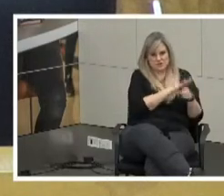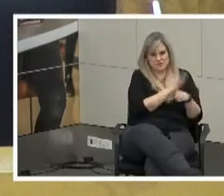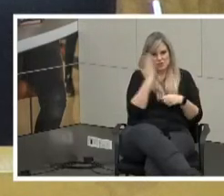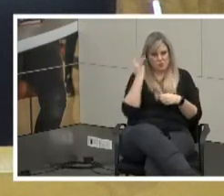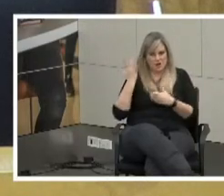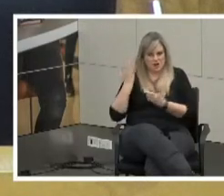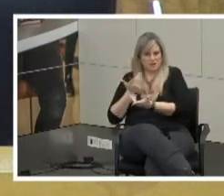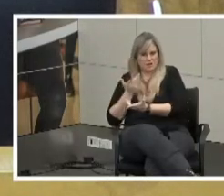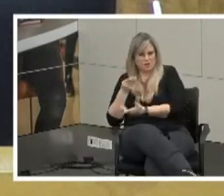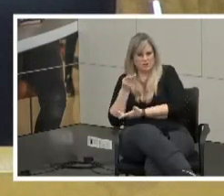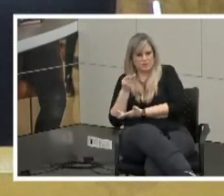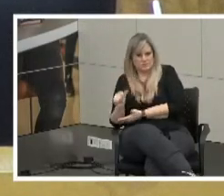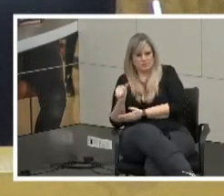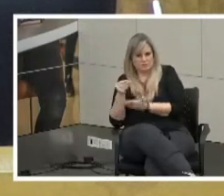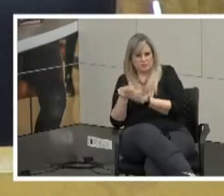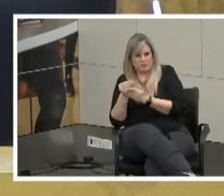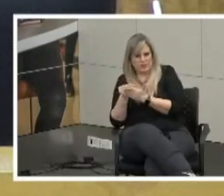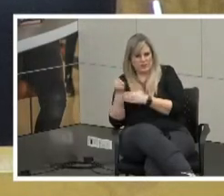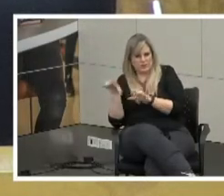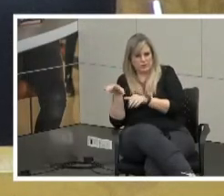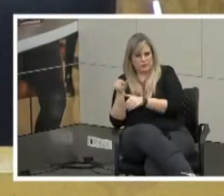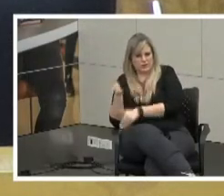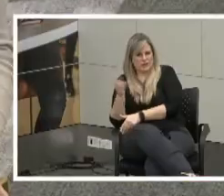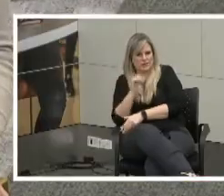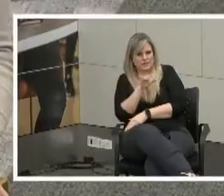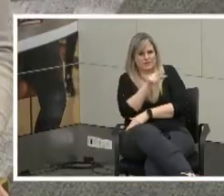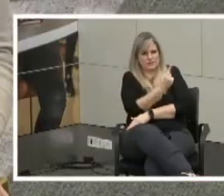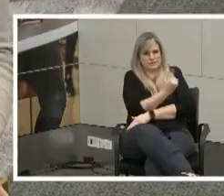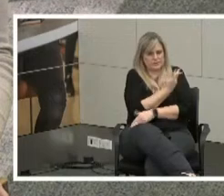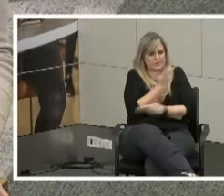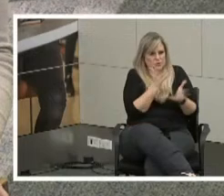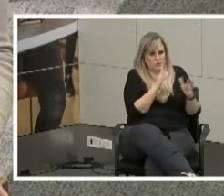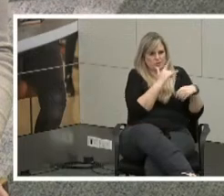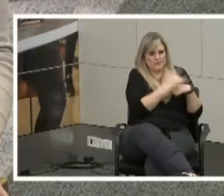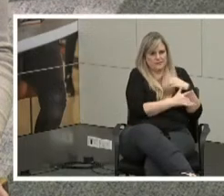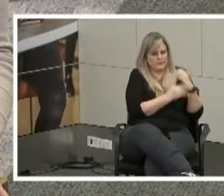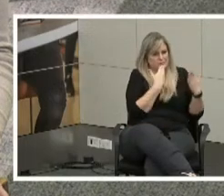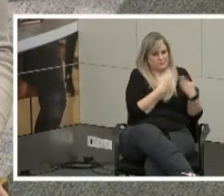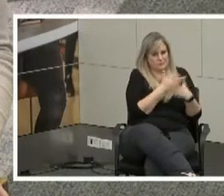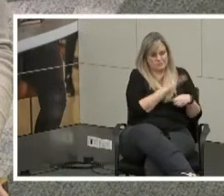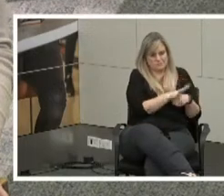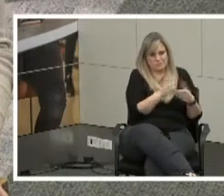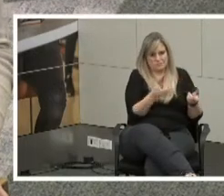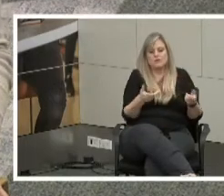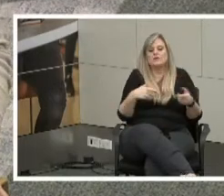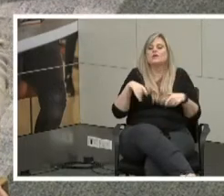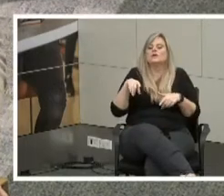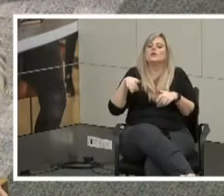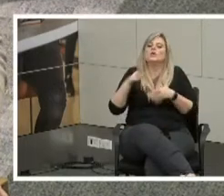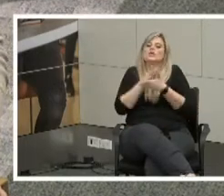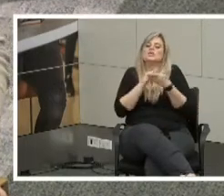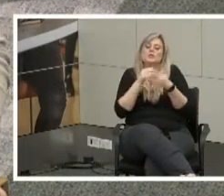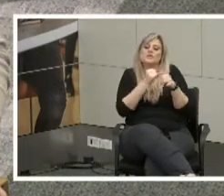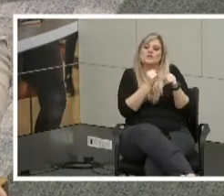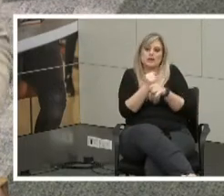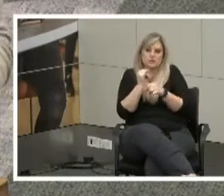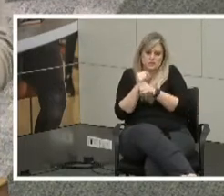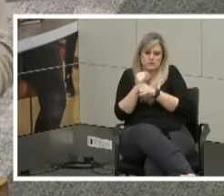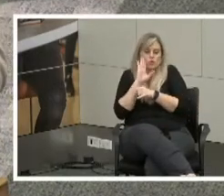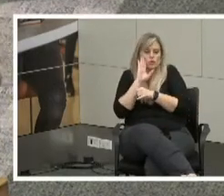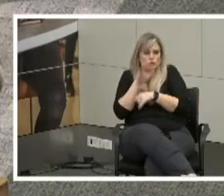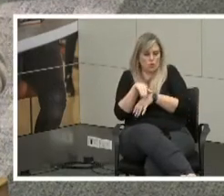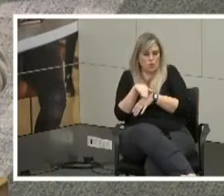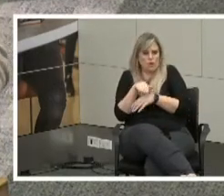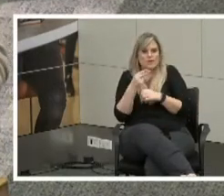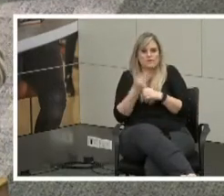we expend resources on that if it's already there um we uh some of our campuses we do know have